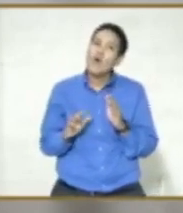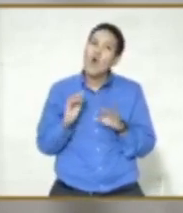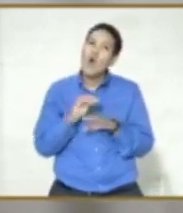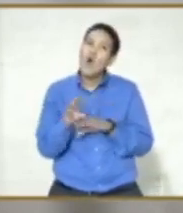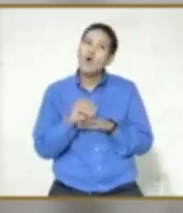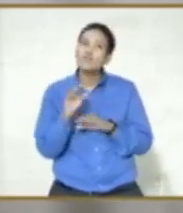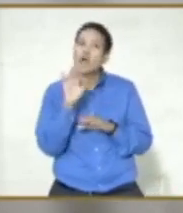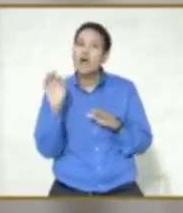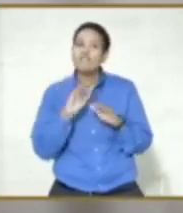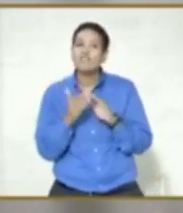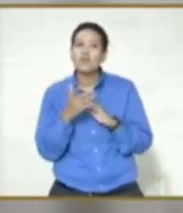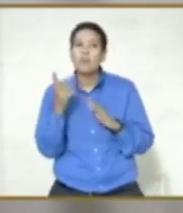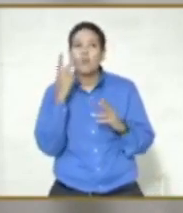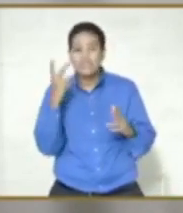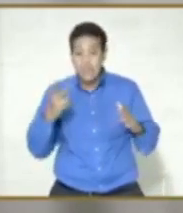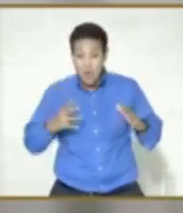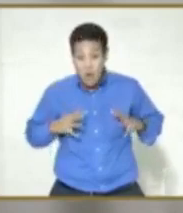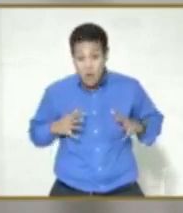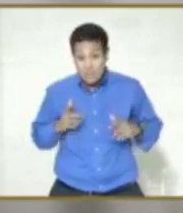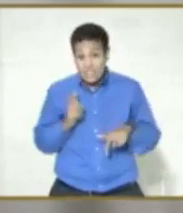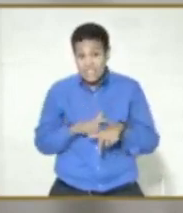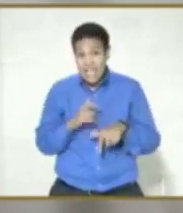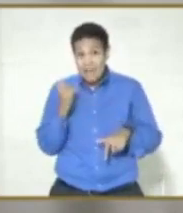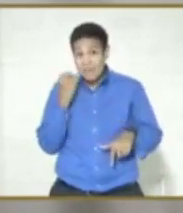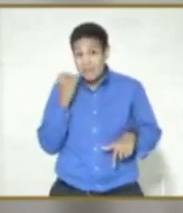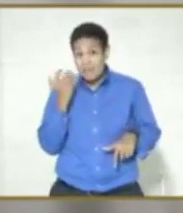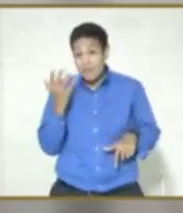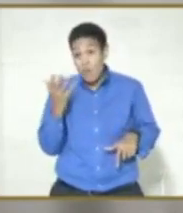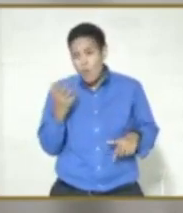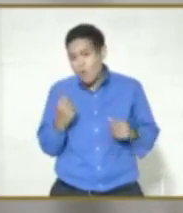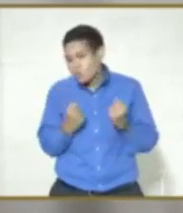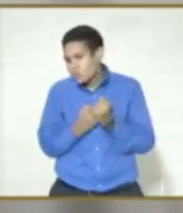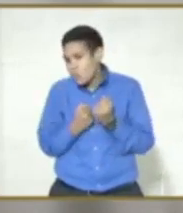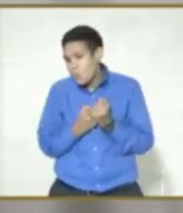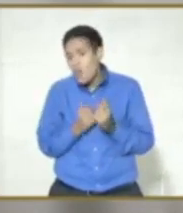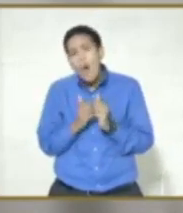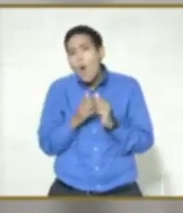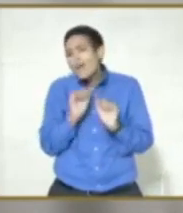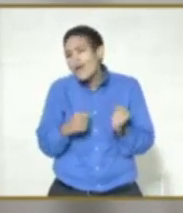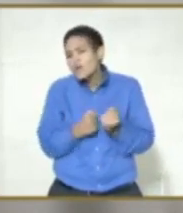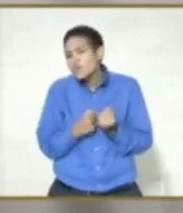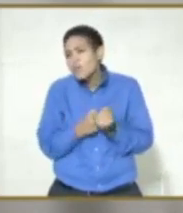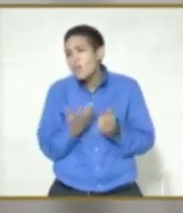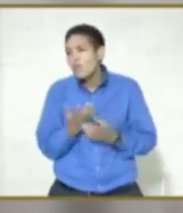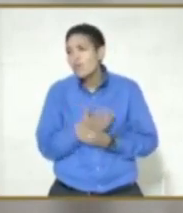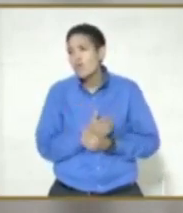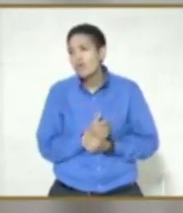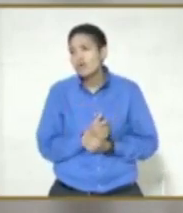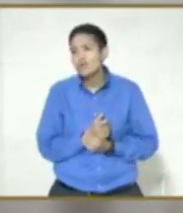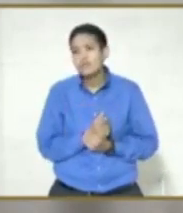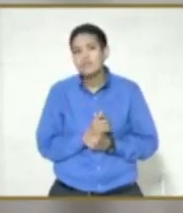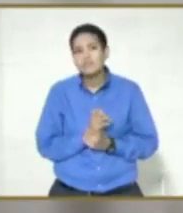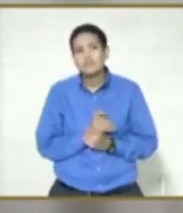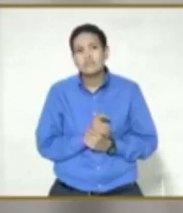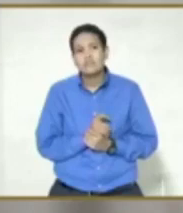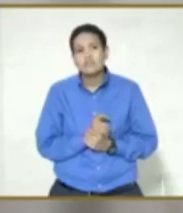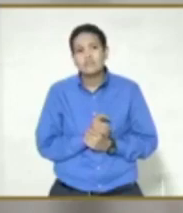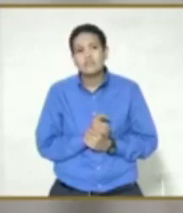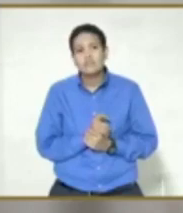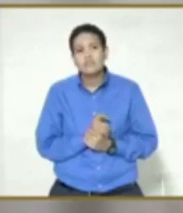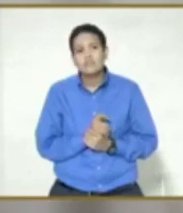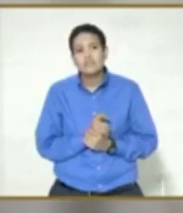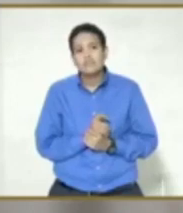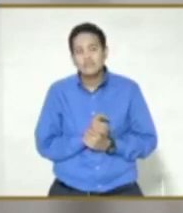like to see over this holiday period, if they would wish to assist, how can they do so? I am sure, in answering this